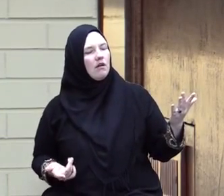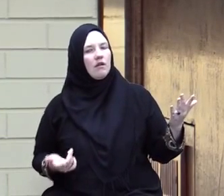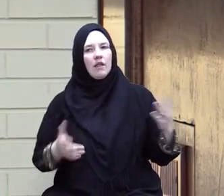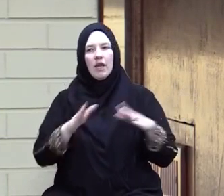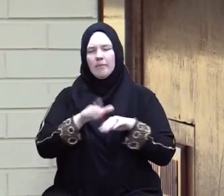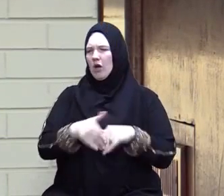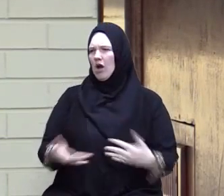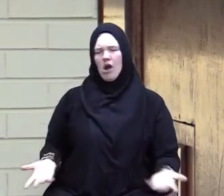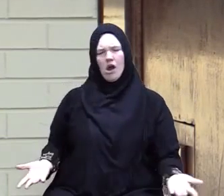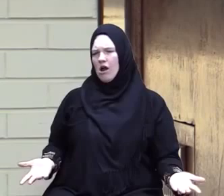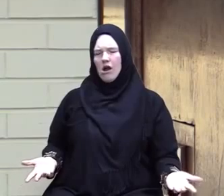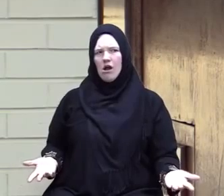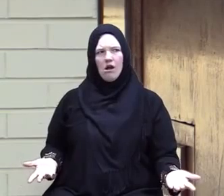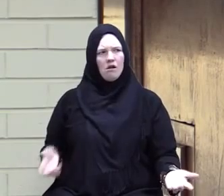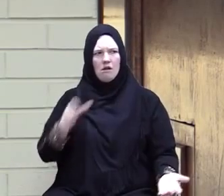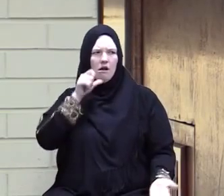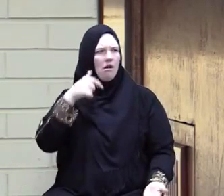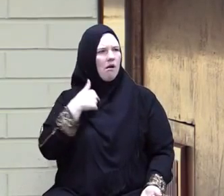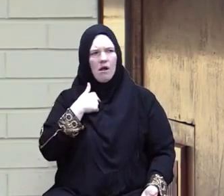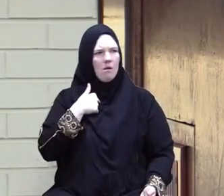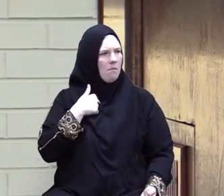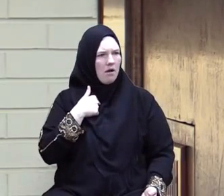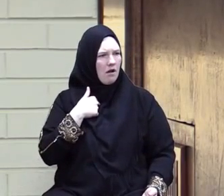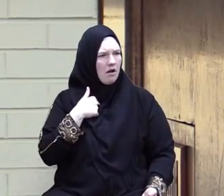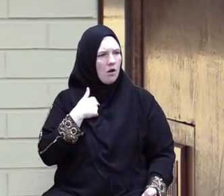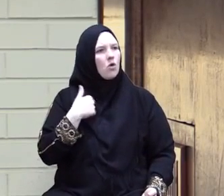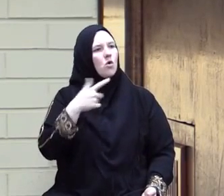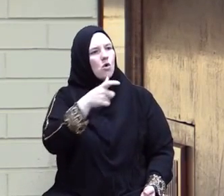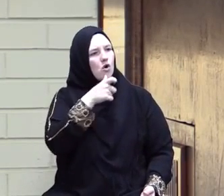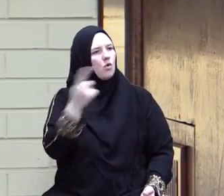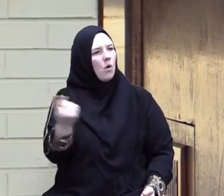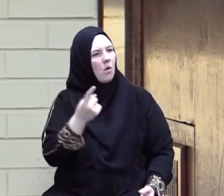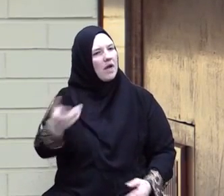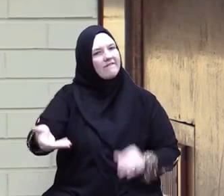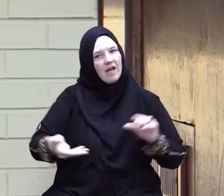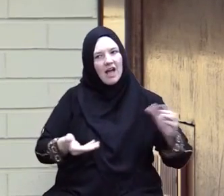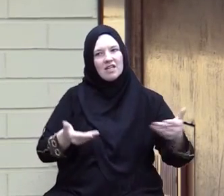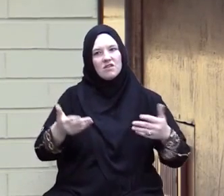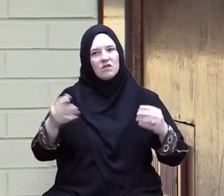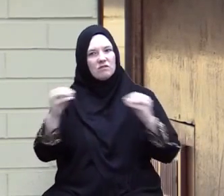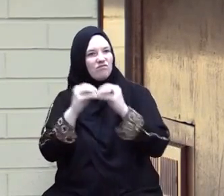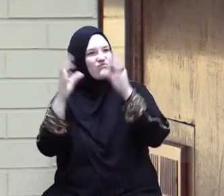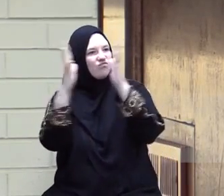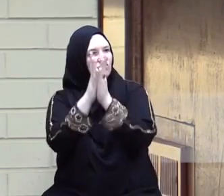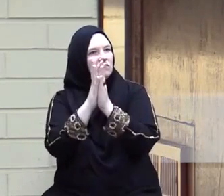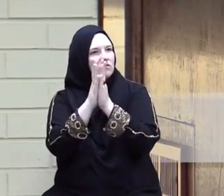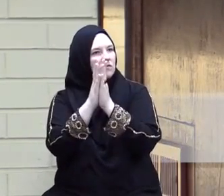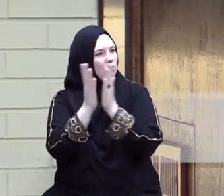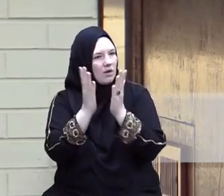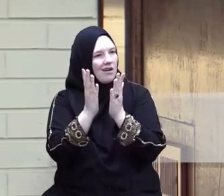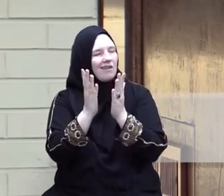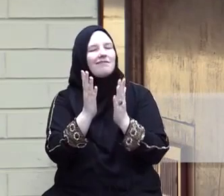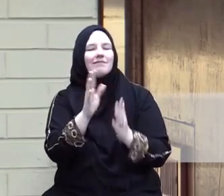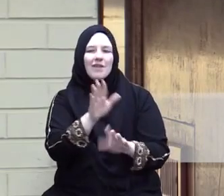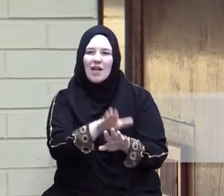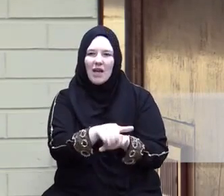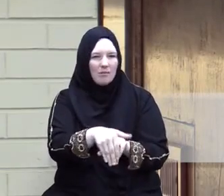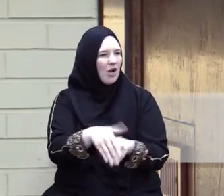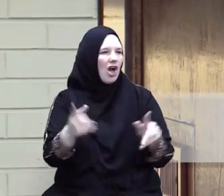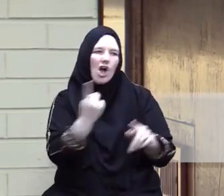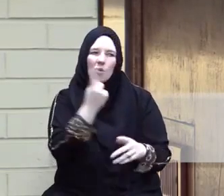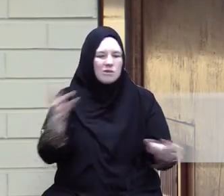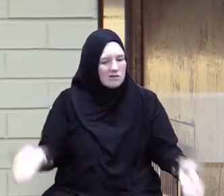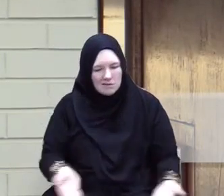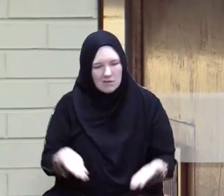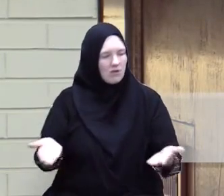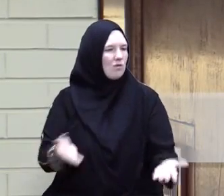Who is inviting everybody to fight against each other? It is the hypocrites. who is destroying the morale of the Muslim